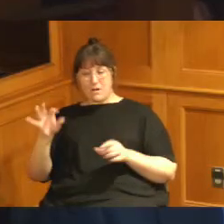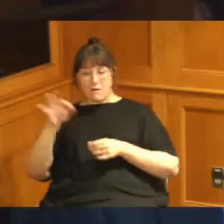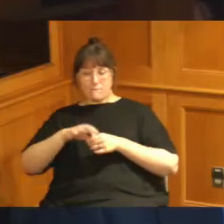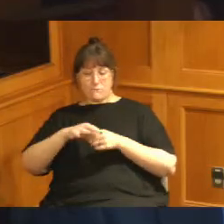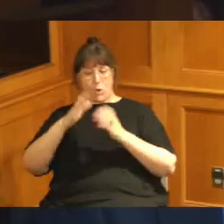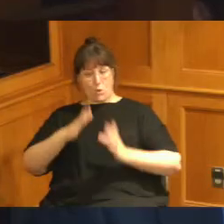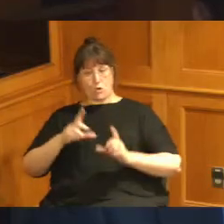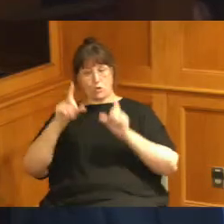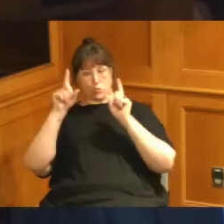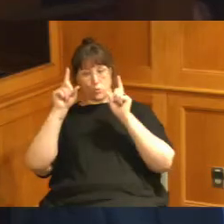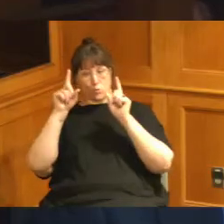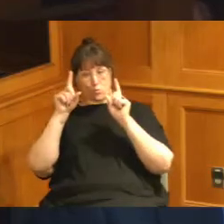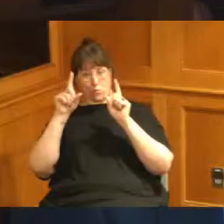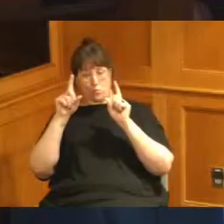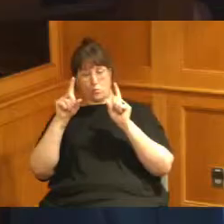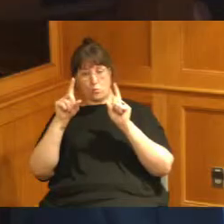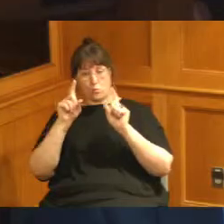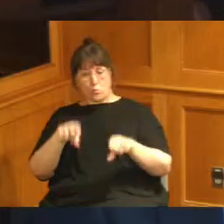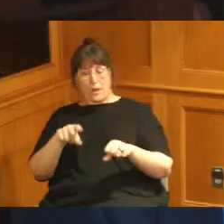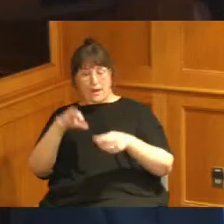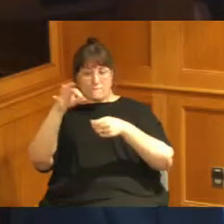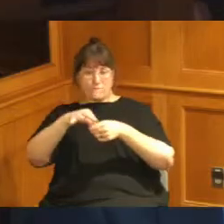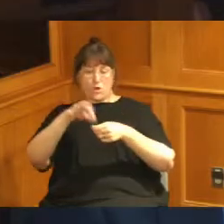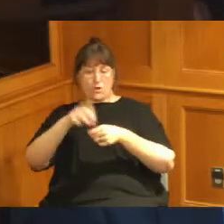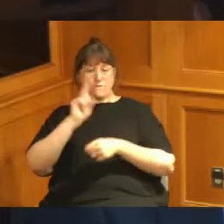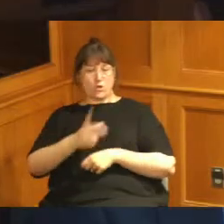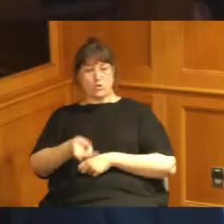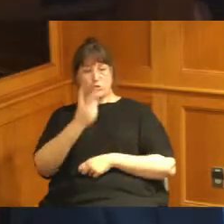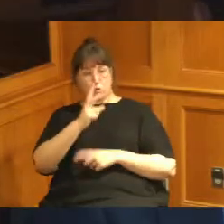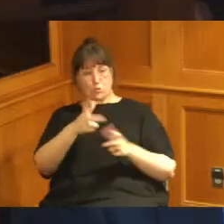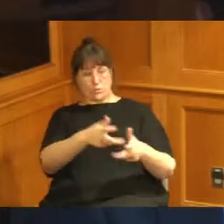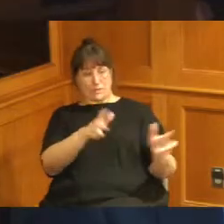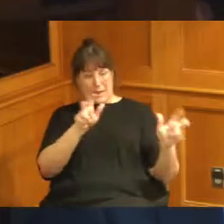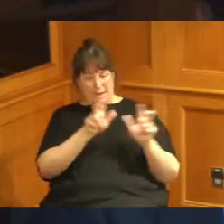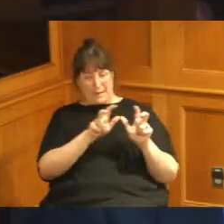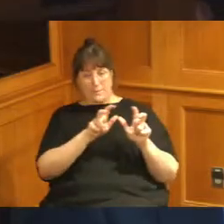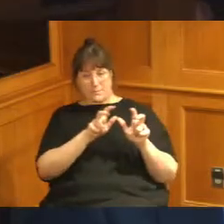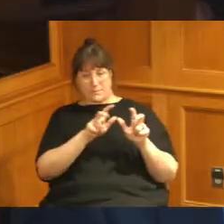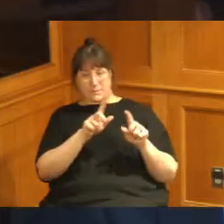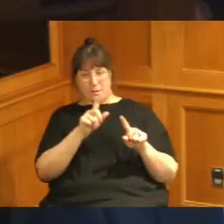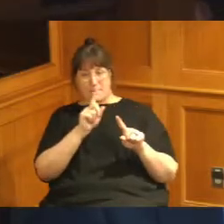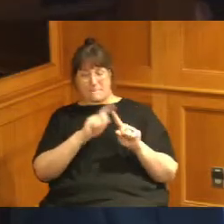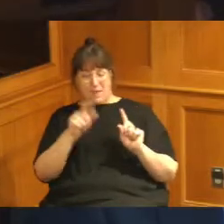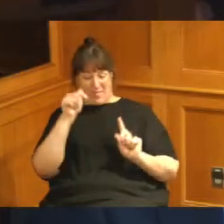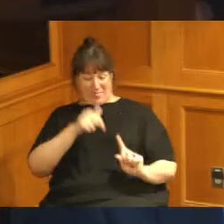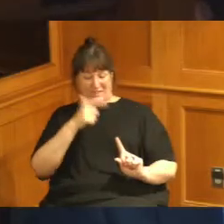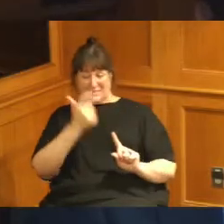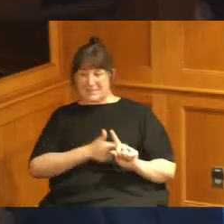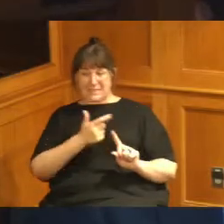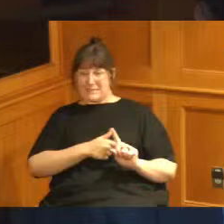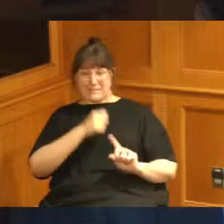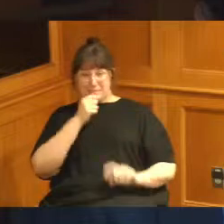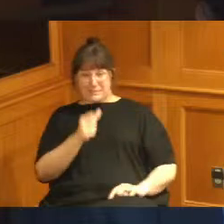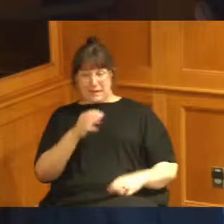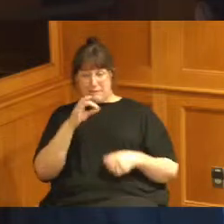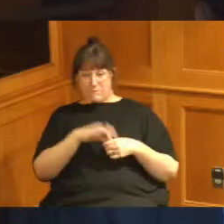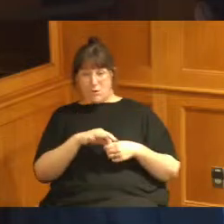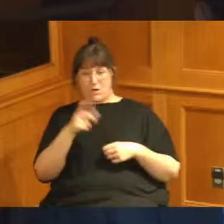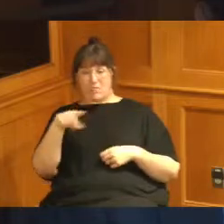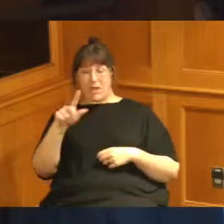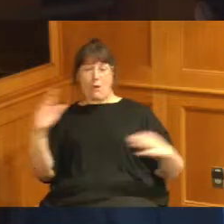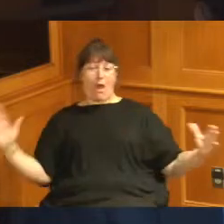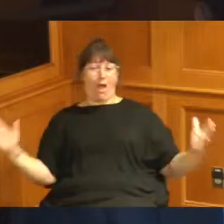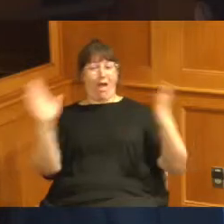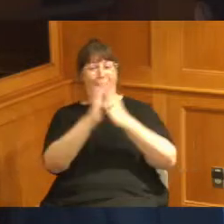went to 1996, they went and voted for 2 stadiums, but they didn't vote for this lease. They were high-fiving, we